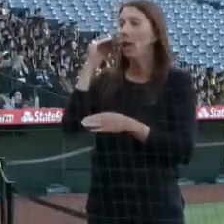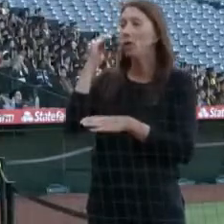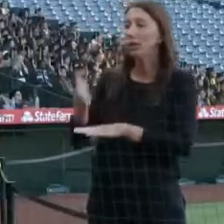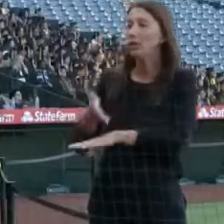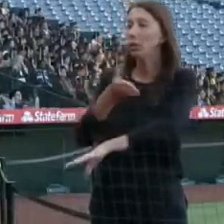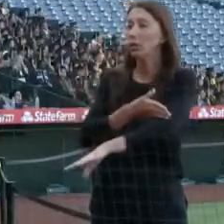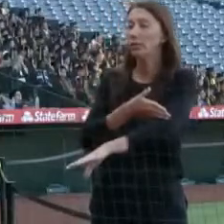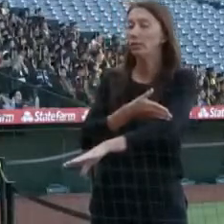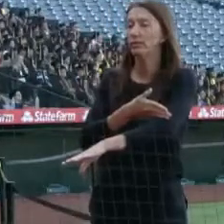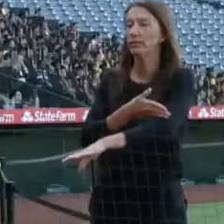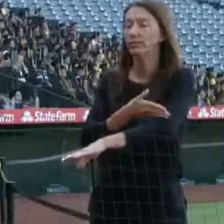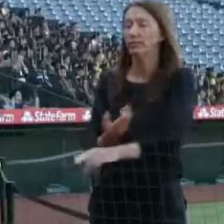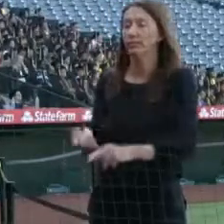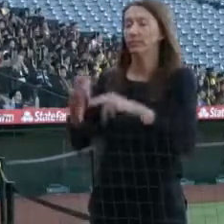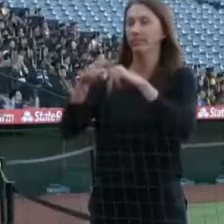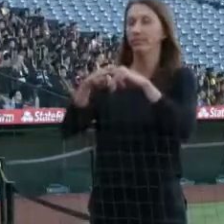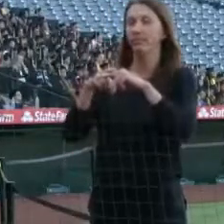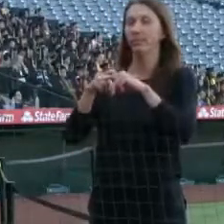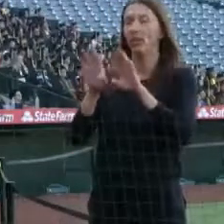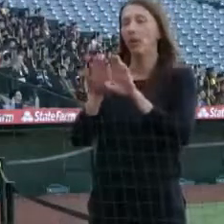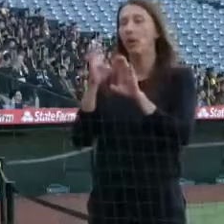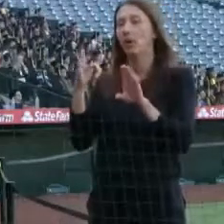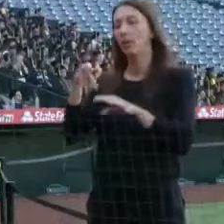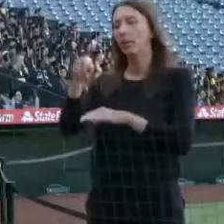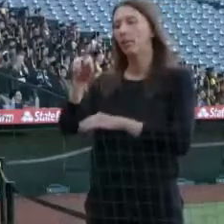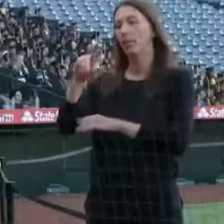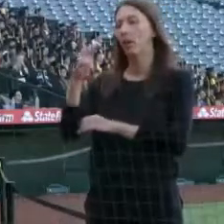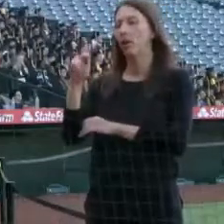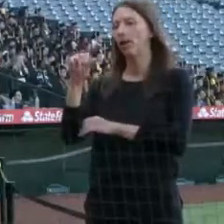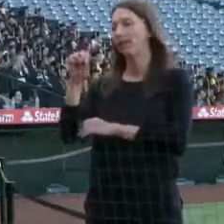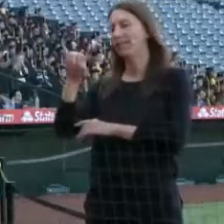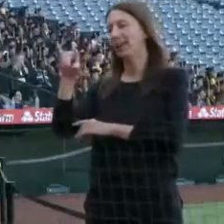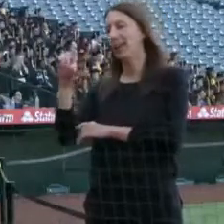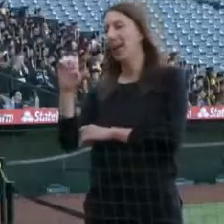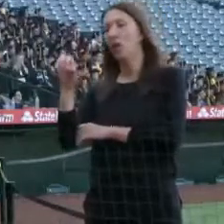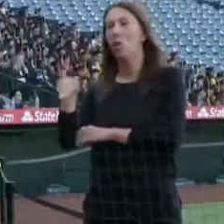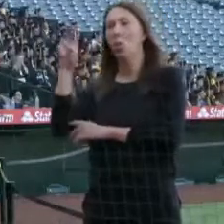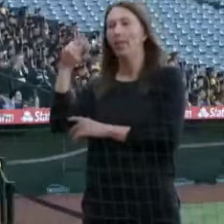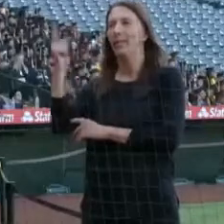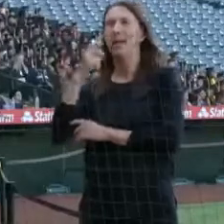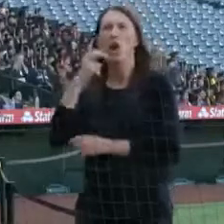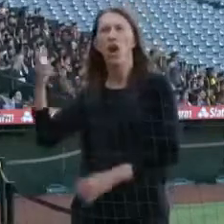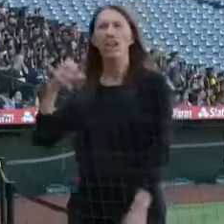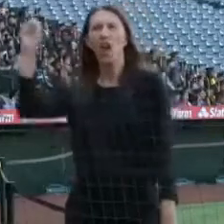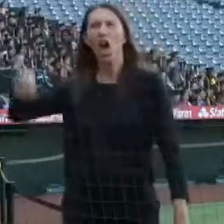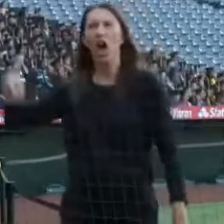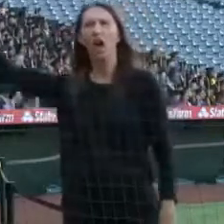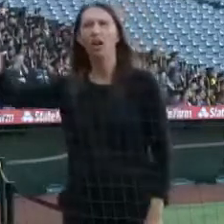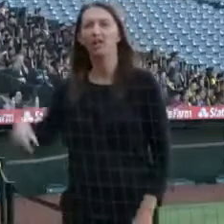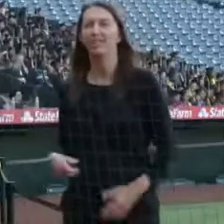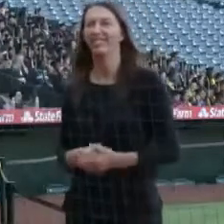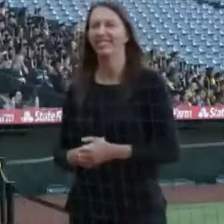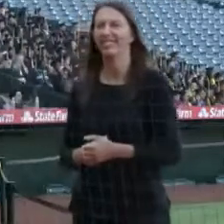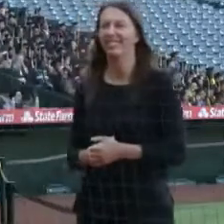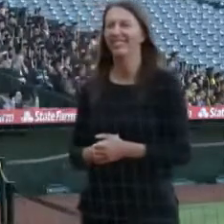improved with the opening of Parkside North and the renovation of some of our hillside